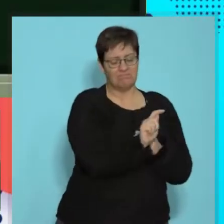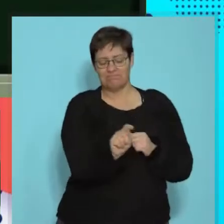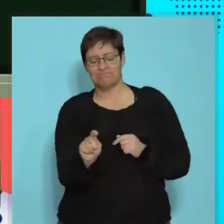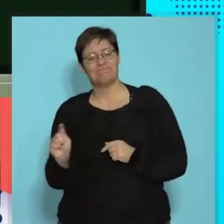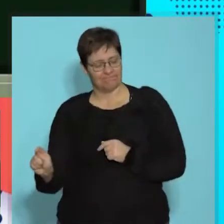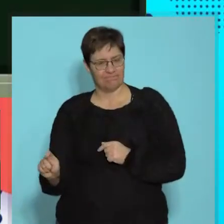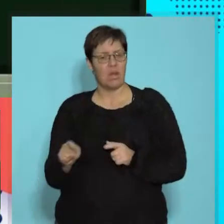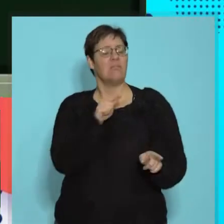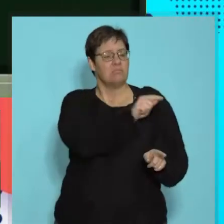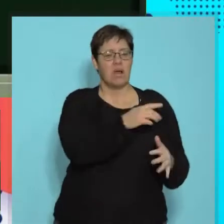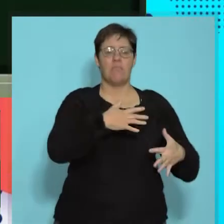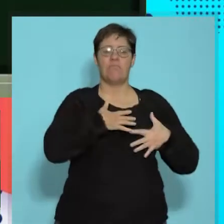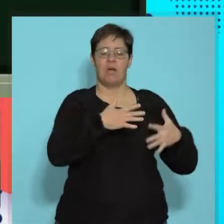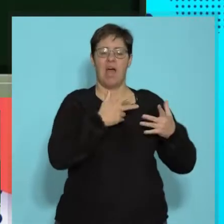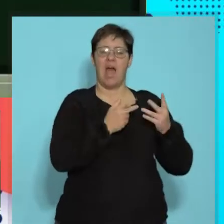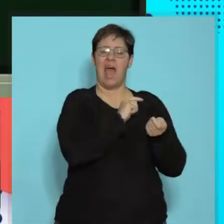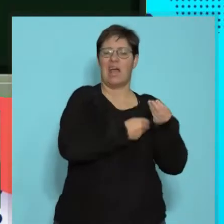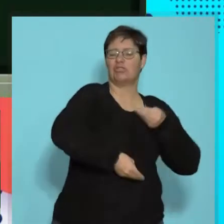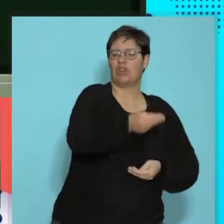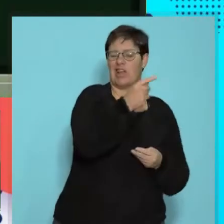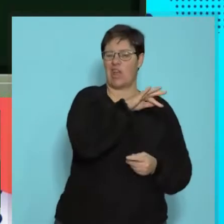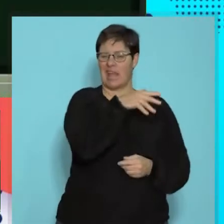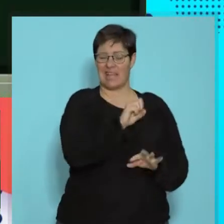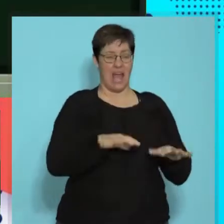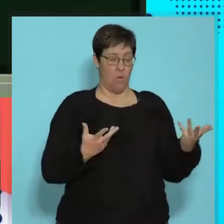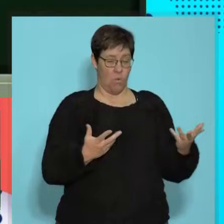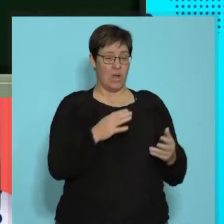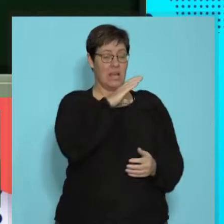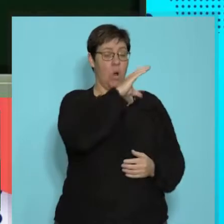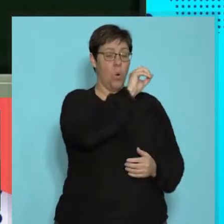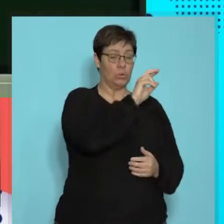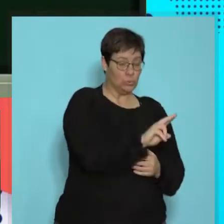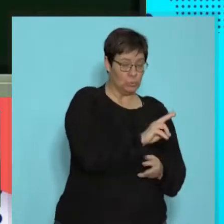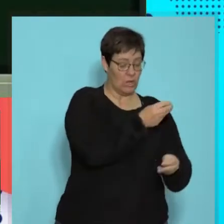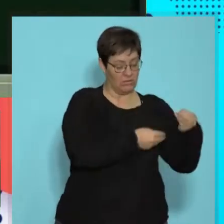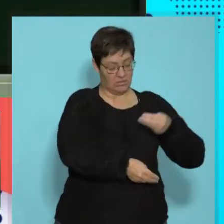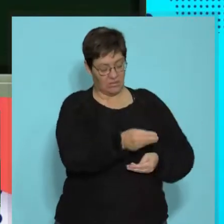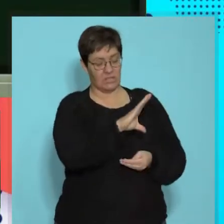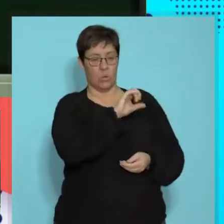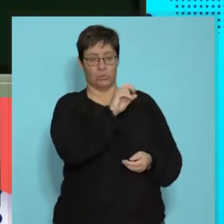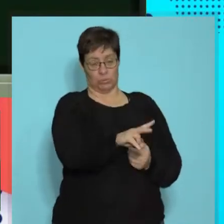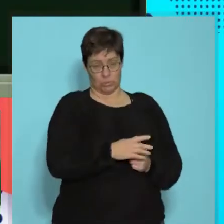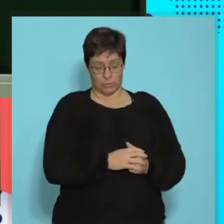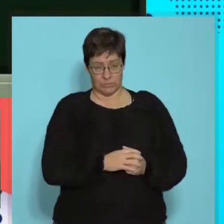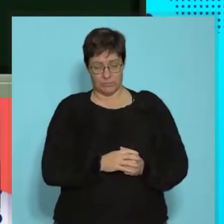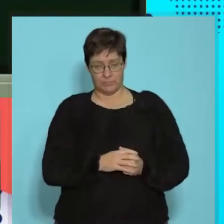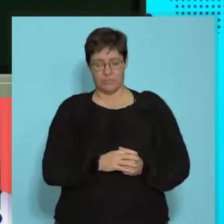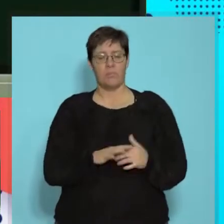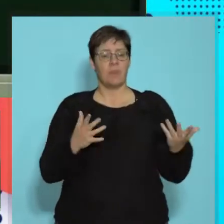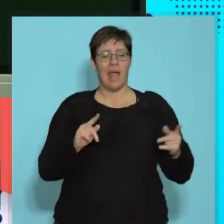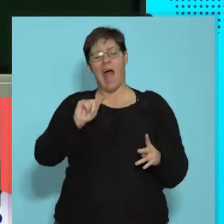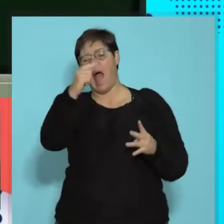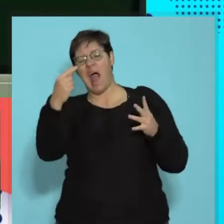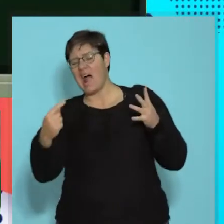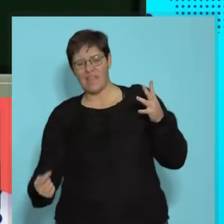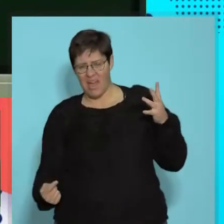were able to exchange oxygen and carbon dioxide. That's what we're talking about. We are not able to use the other gases that are